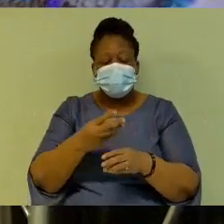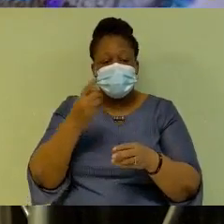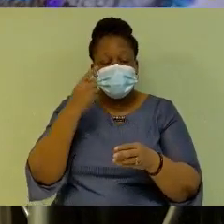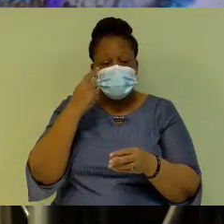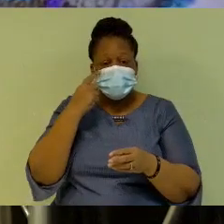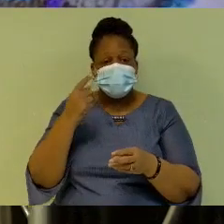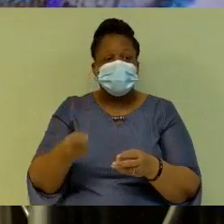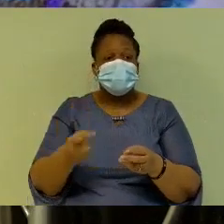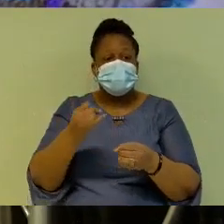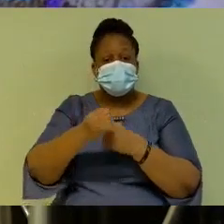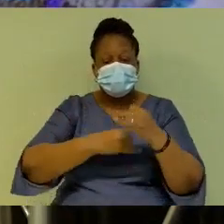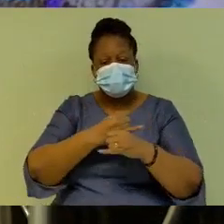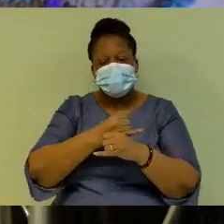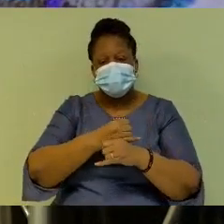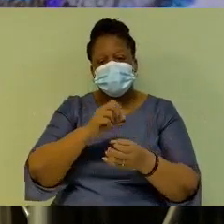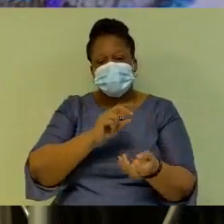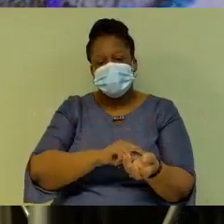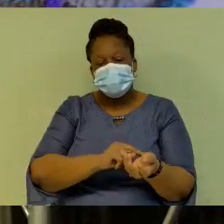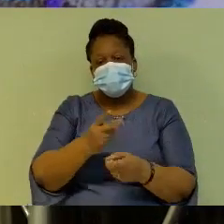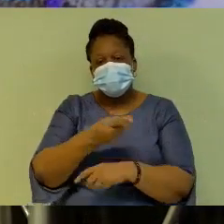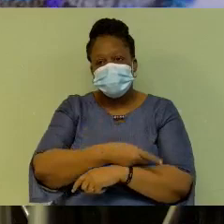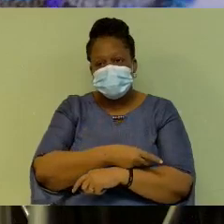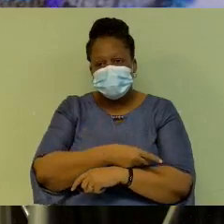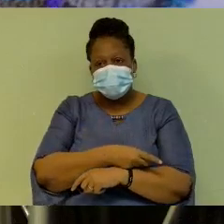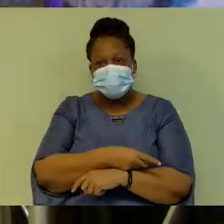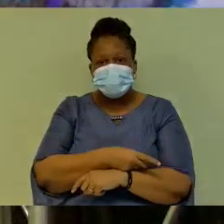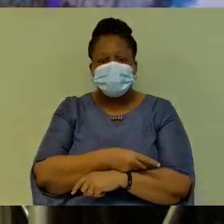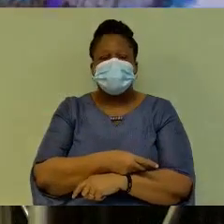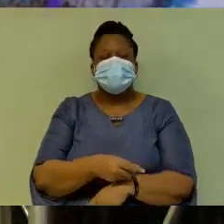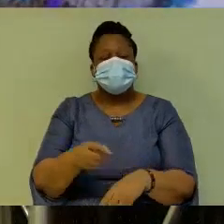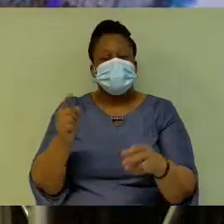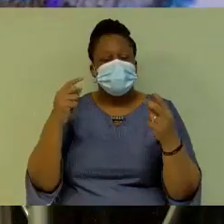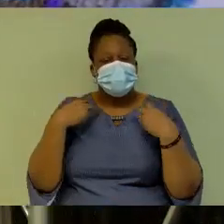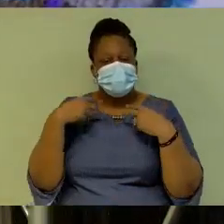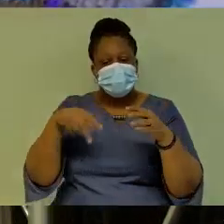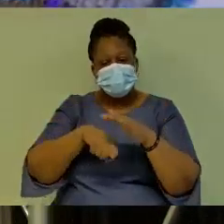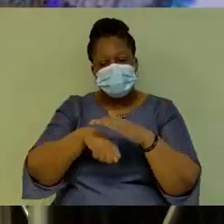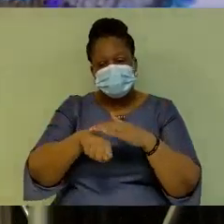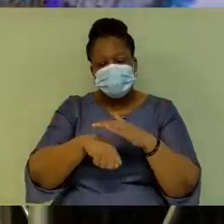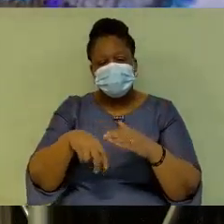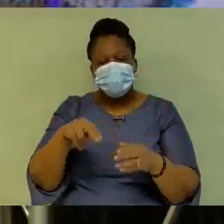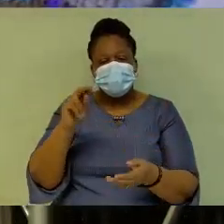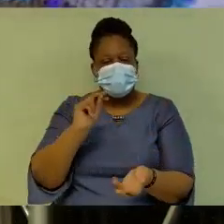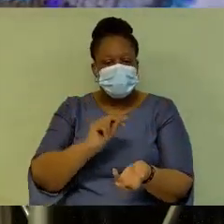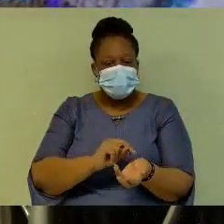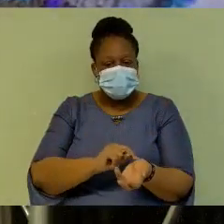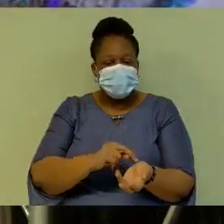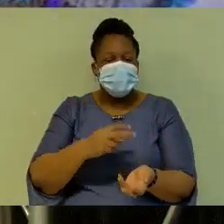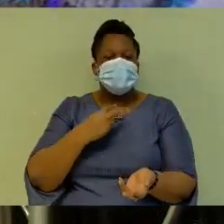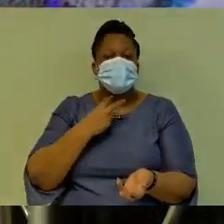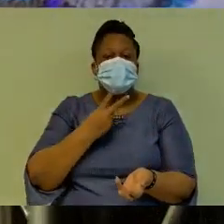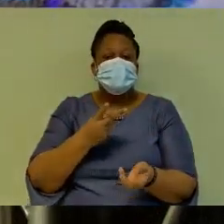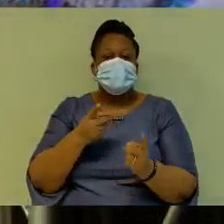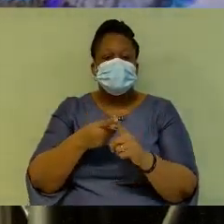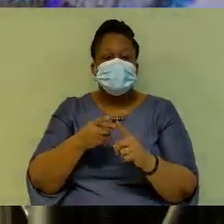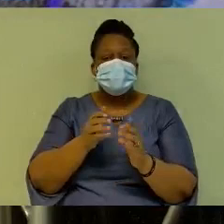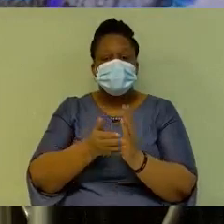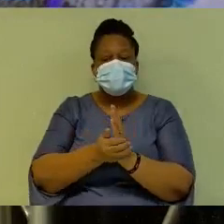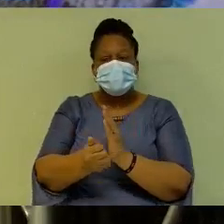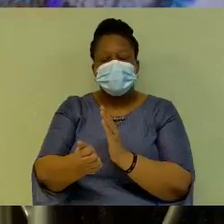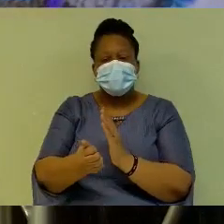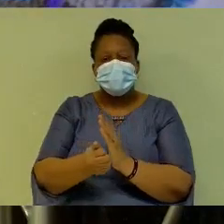Day. This year's observance is being executed under the theme, Nurses, a Voice to Lead, Nursing the World